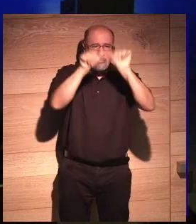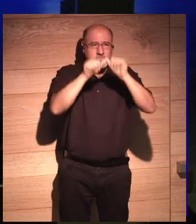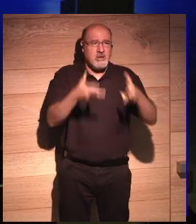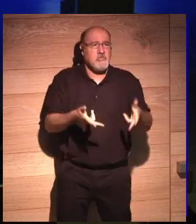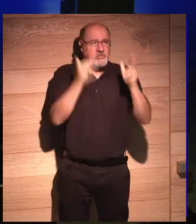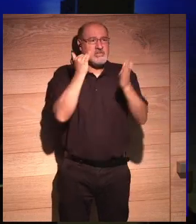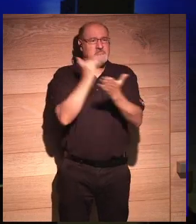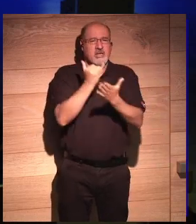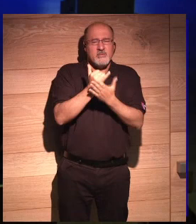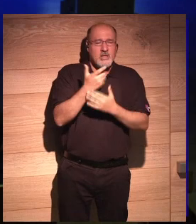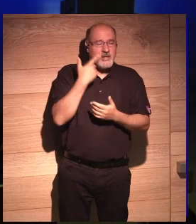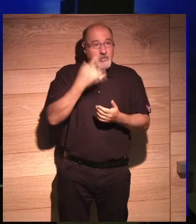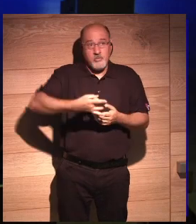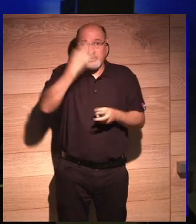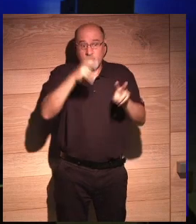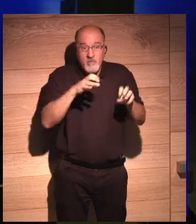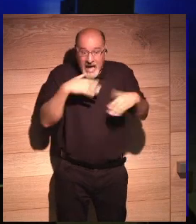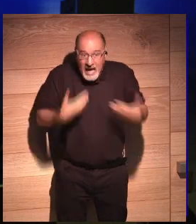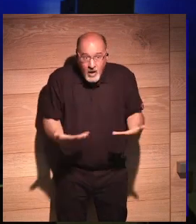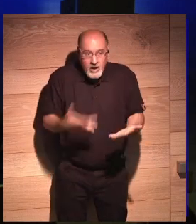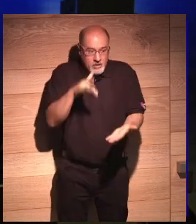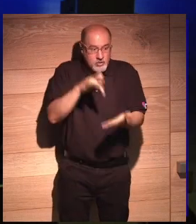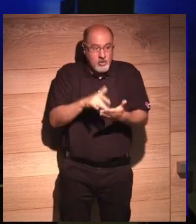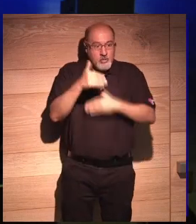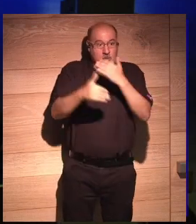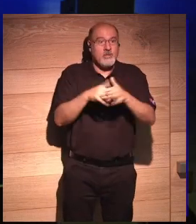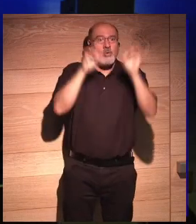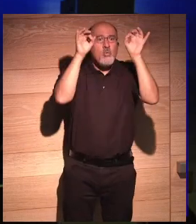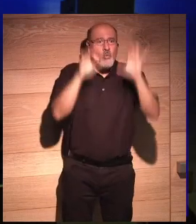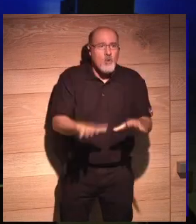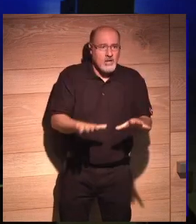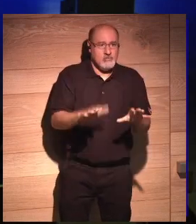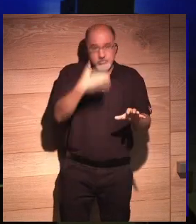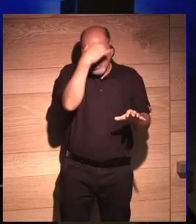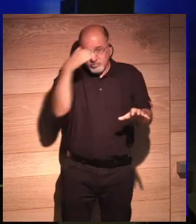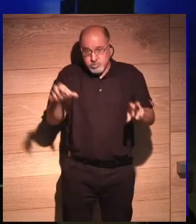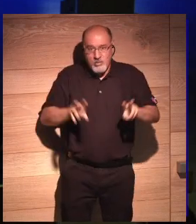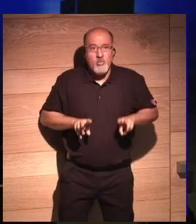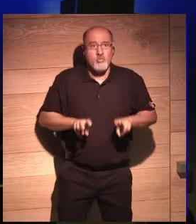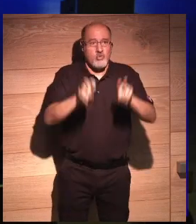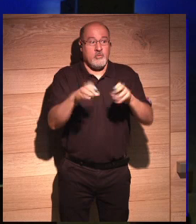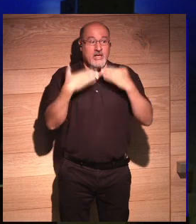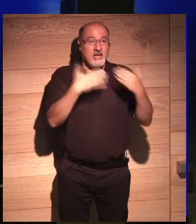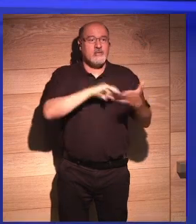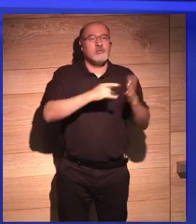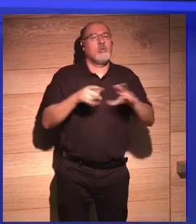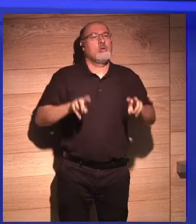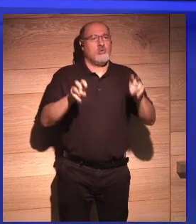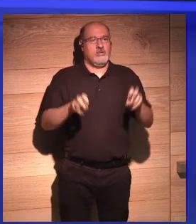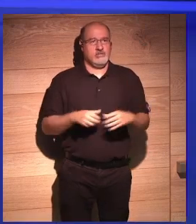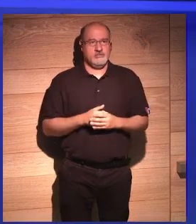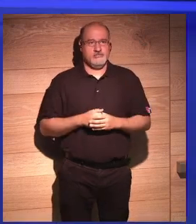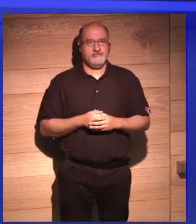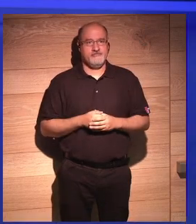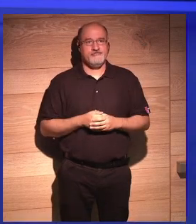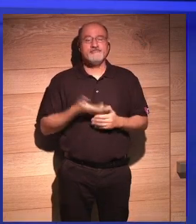way. And that's what we're trying to do with all of this new technology. But importantly, not just